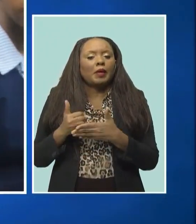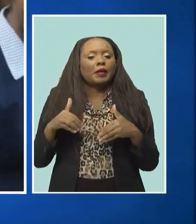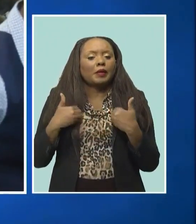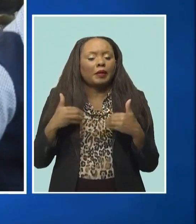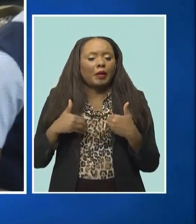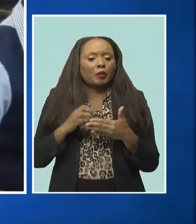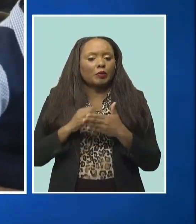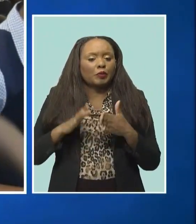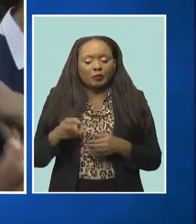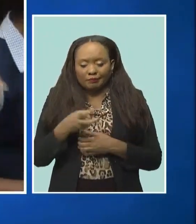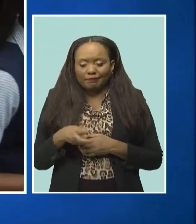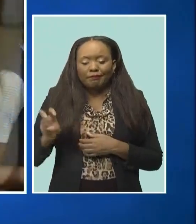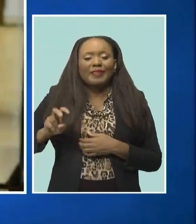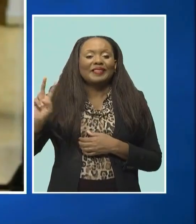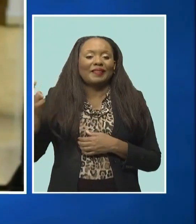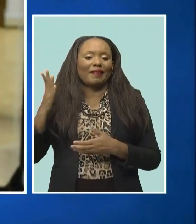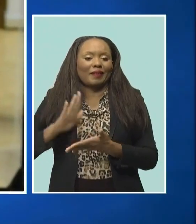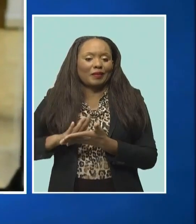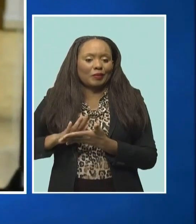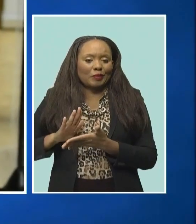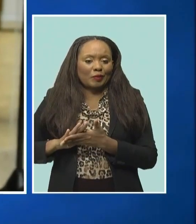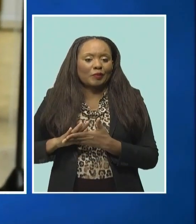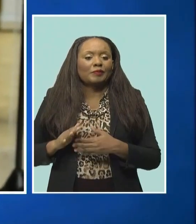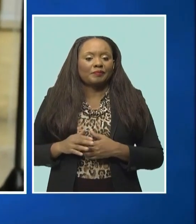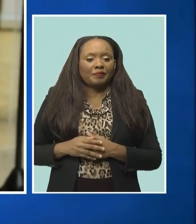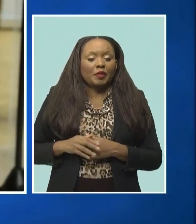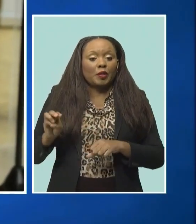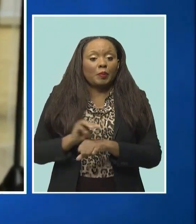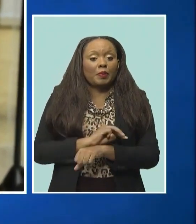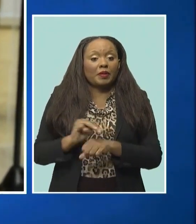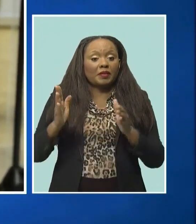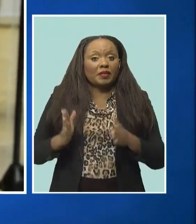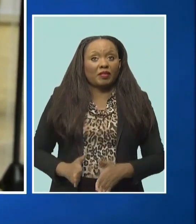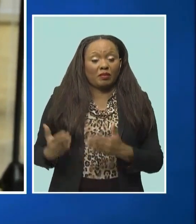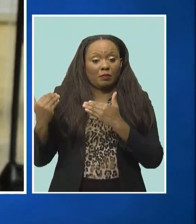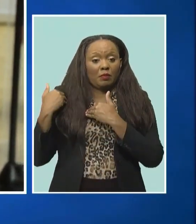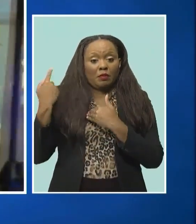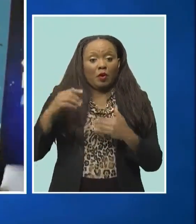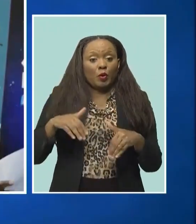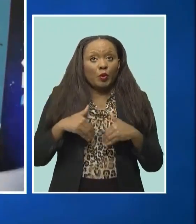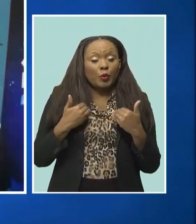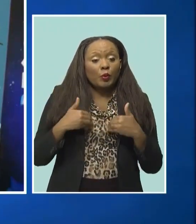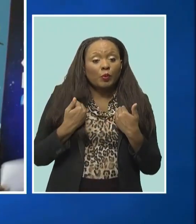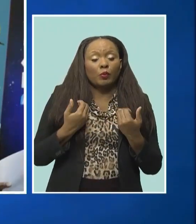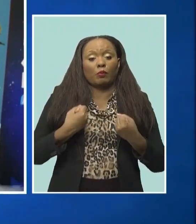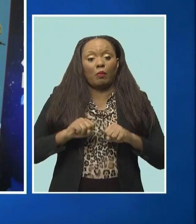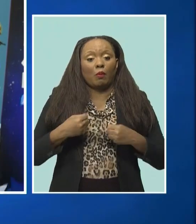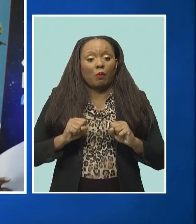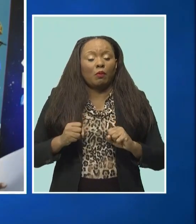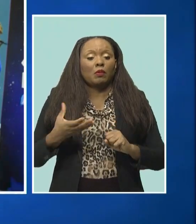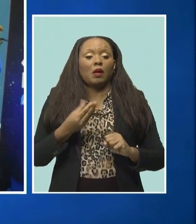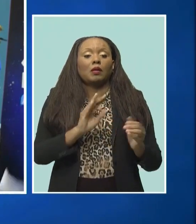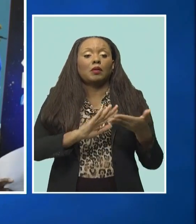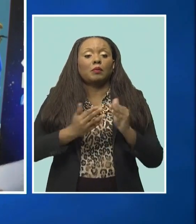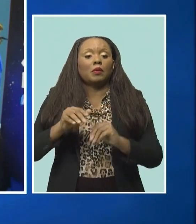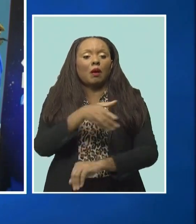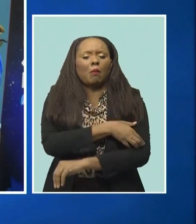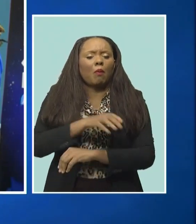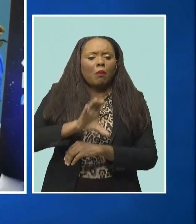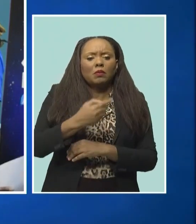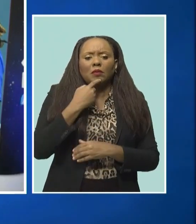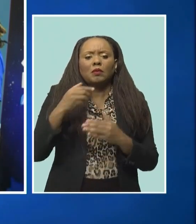with the families of the identified students. So this is a three-pronged approach. Well,